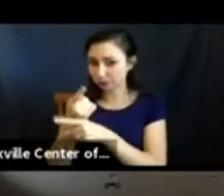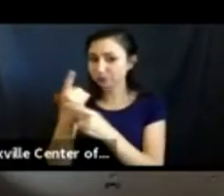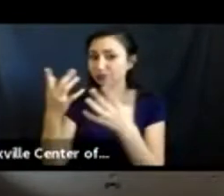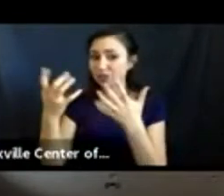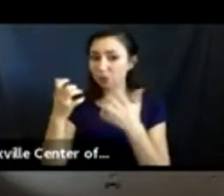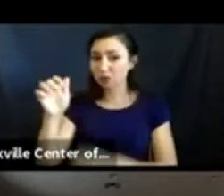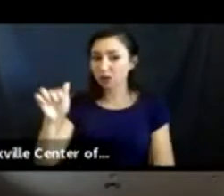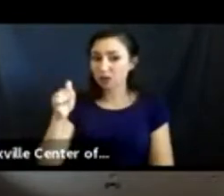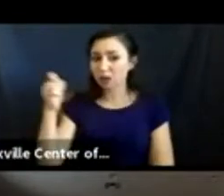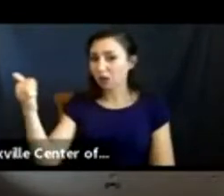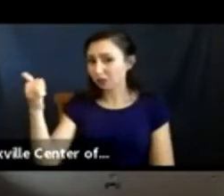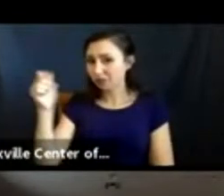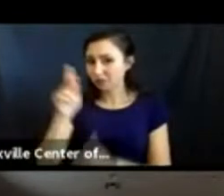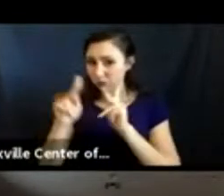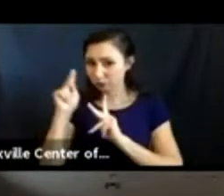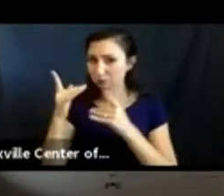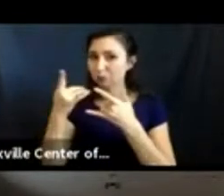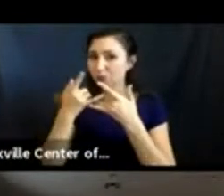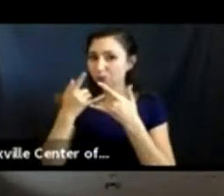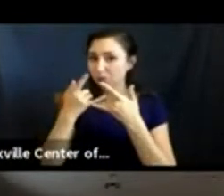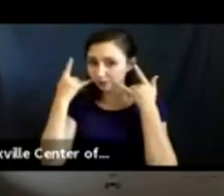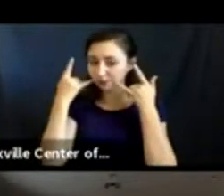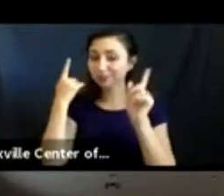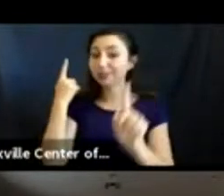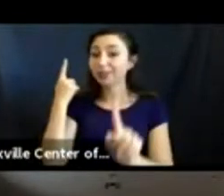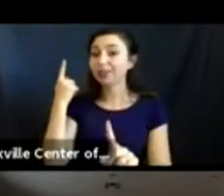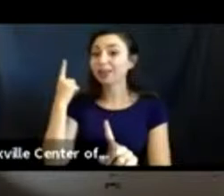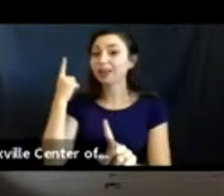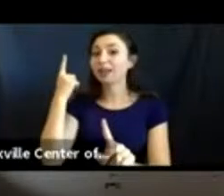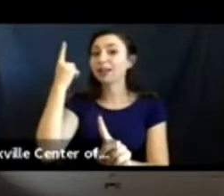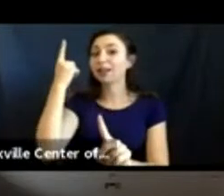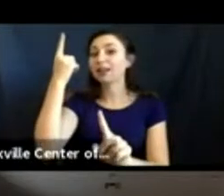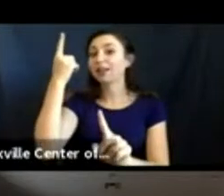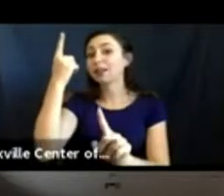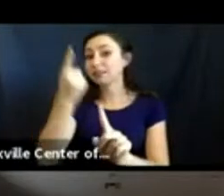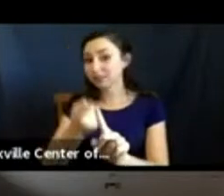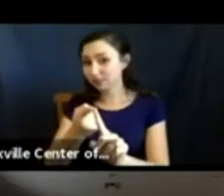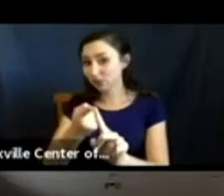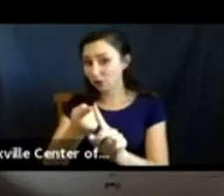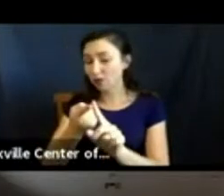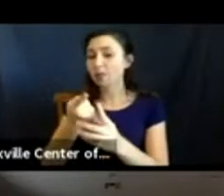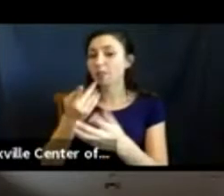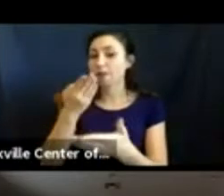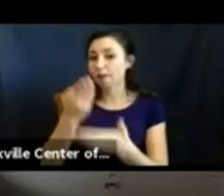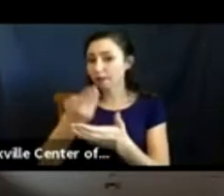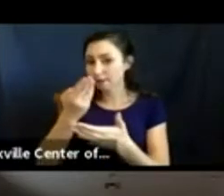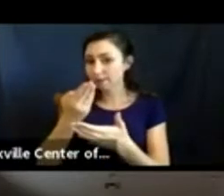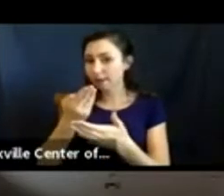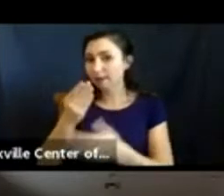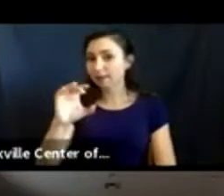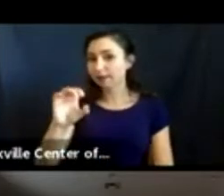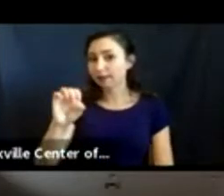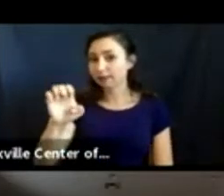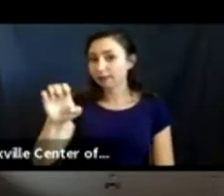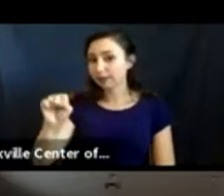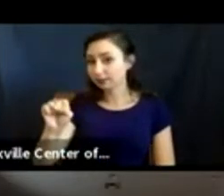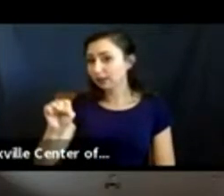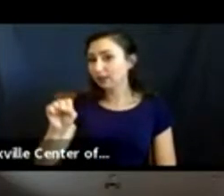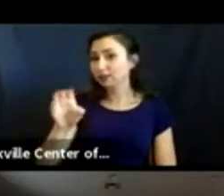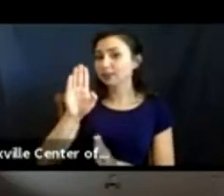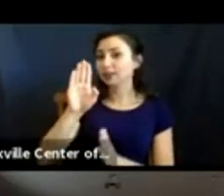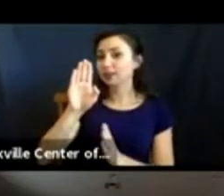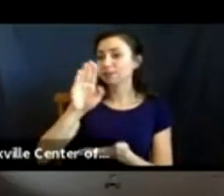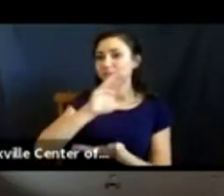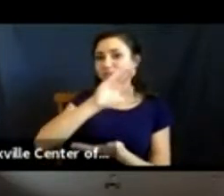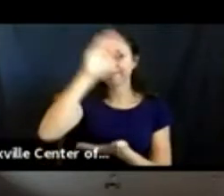wear a mask, until there is sufficient evidence that caseloads are steadily decreasing. My